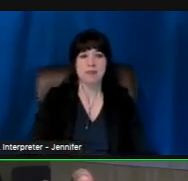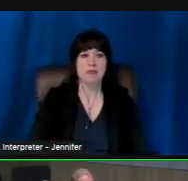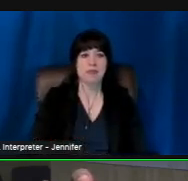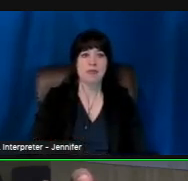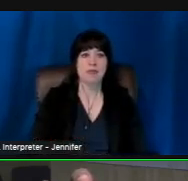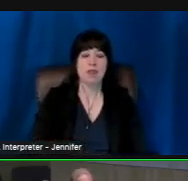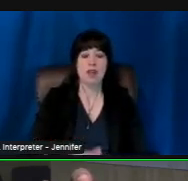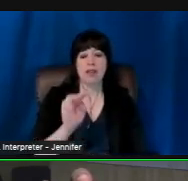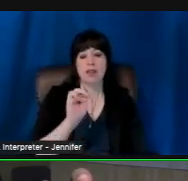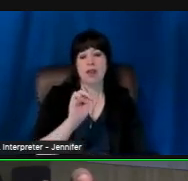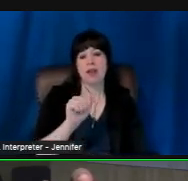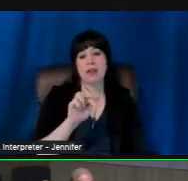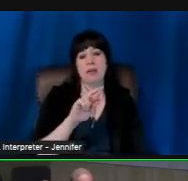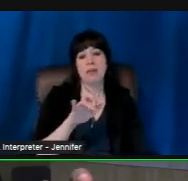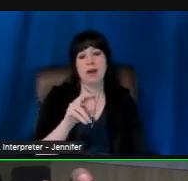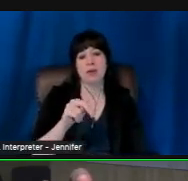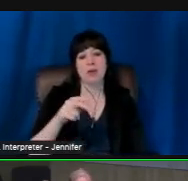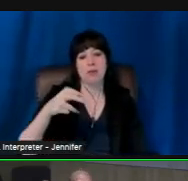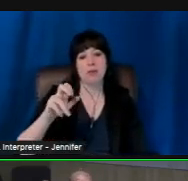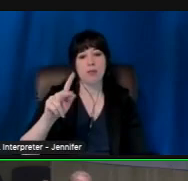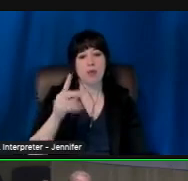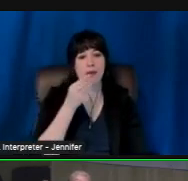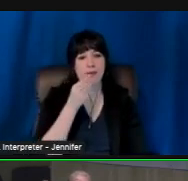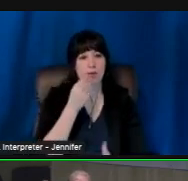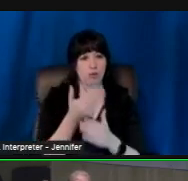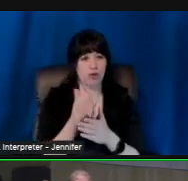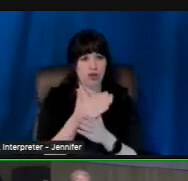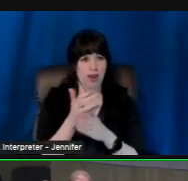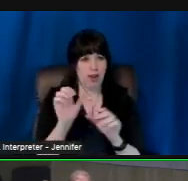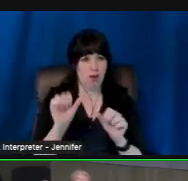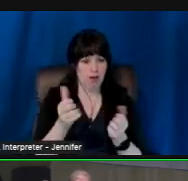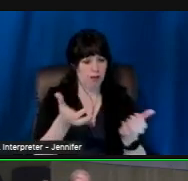Marion Polk Food Share will be able to serve the community.